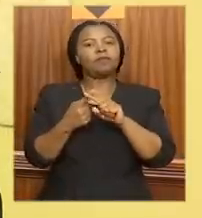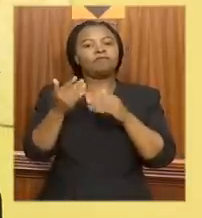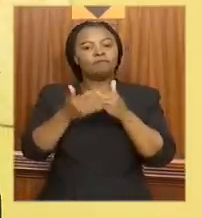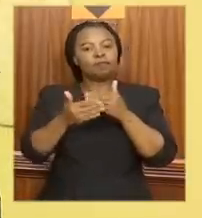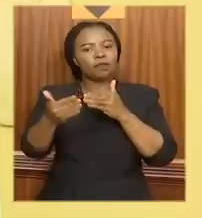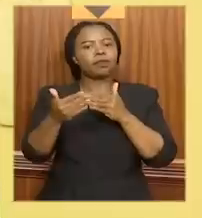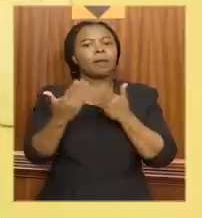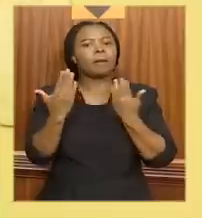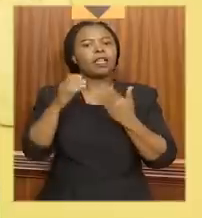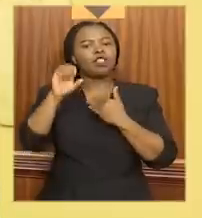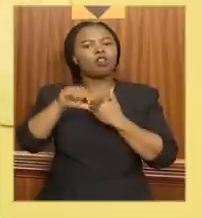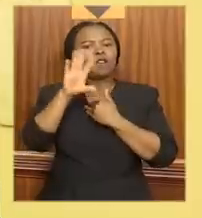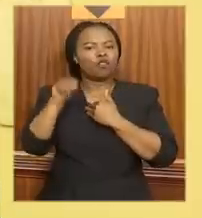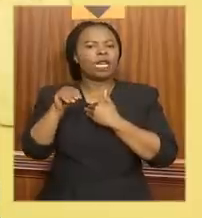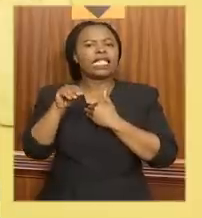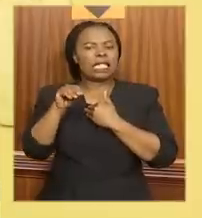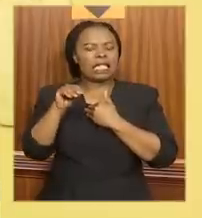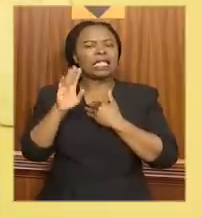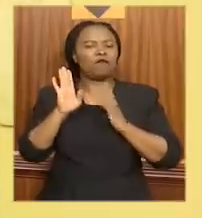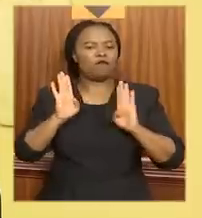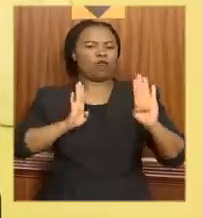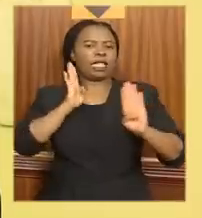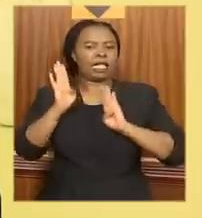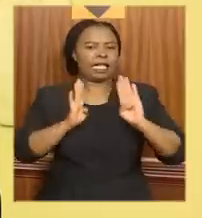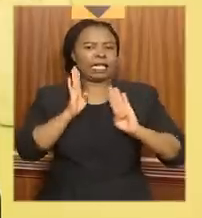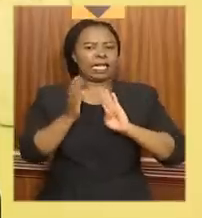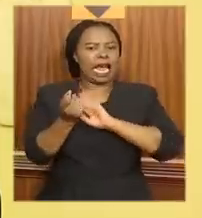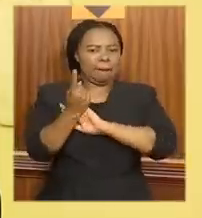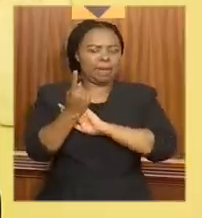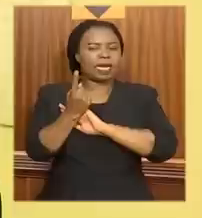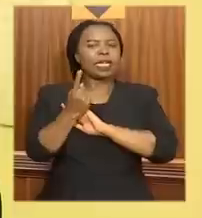justifiably frustrated and they are also angry.